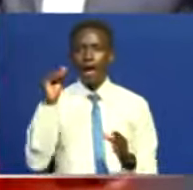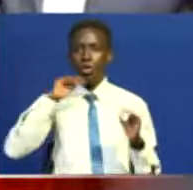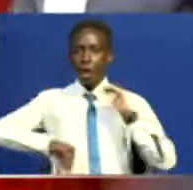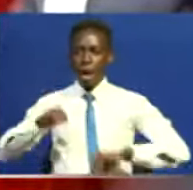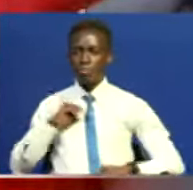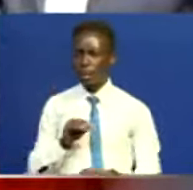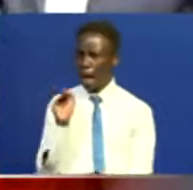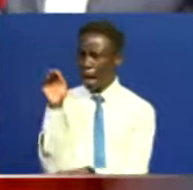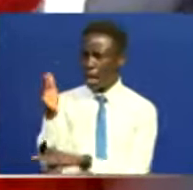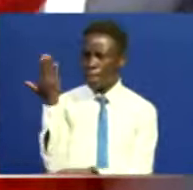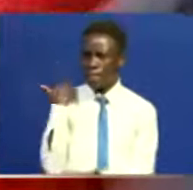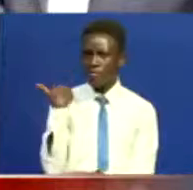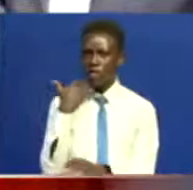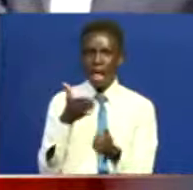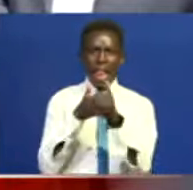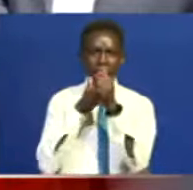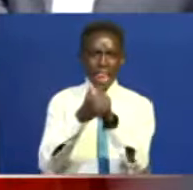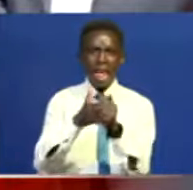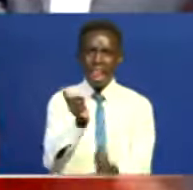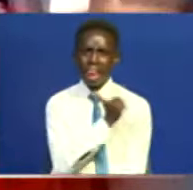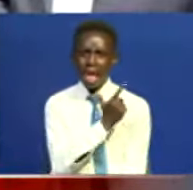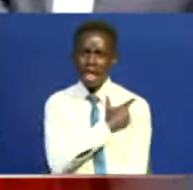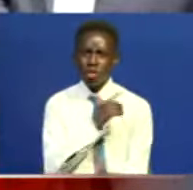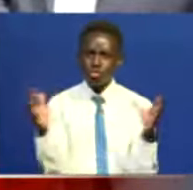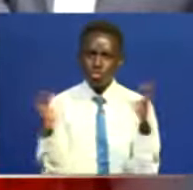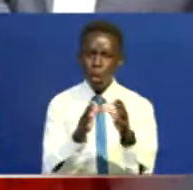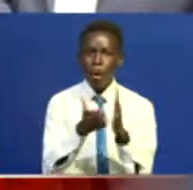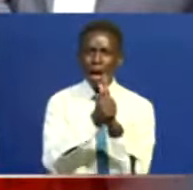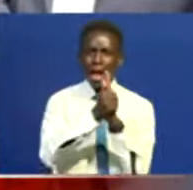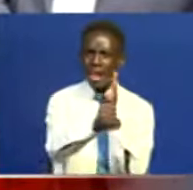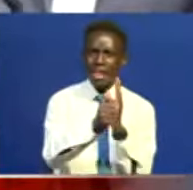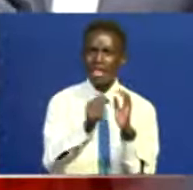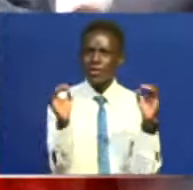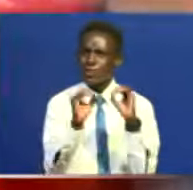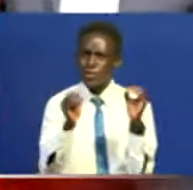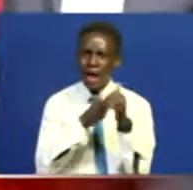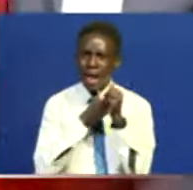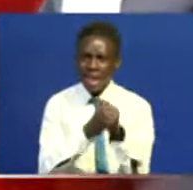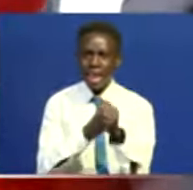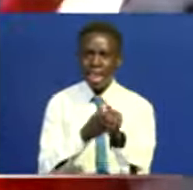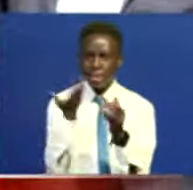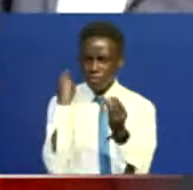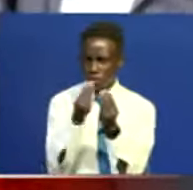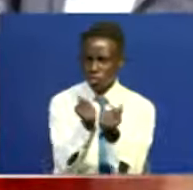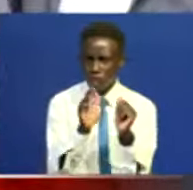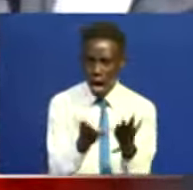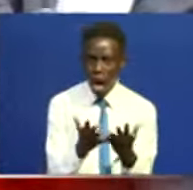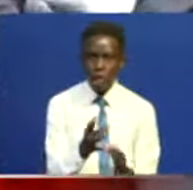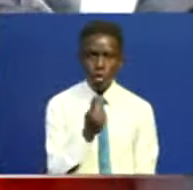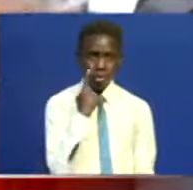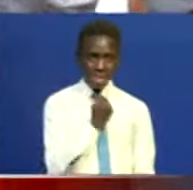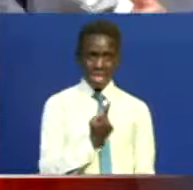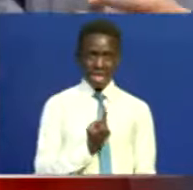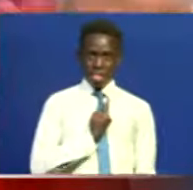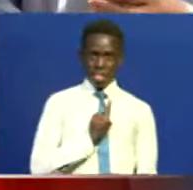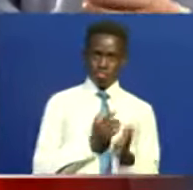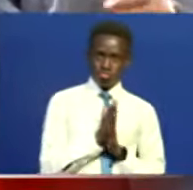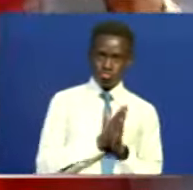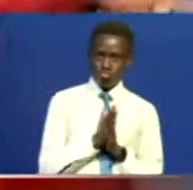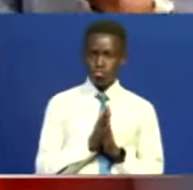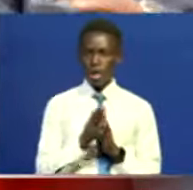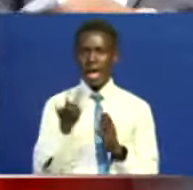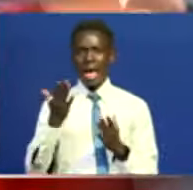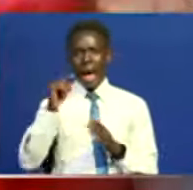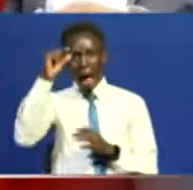na incompetent leadership, hii ya vested interest na state capture na corruption, hiyo rais